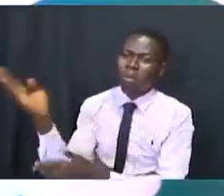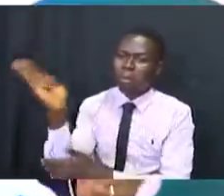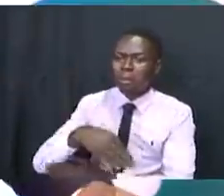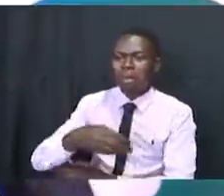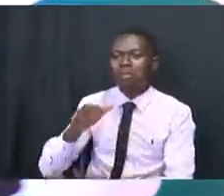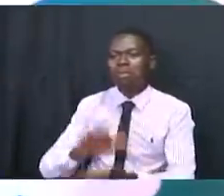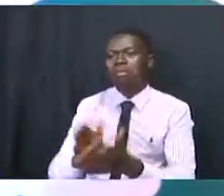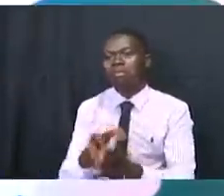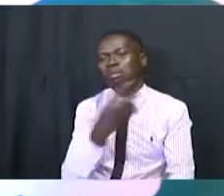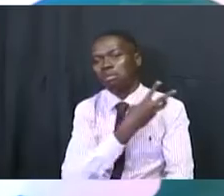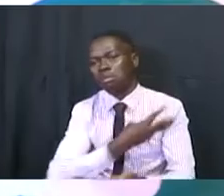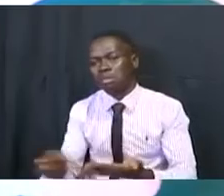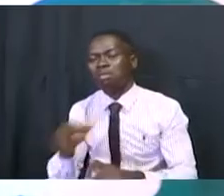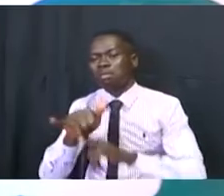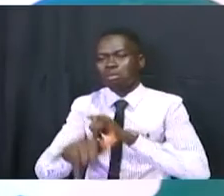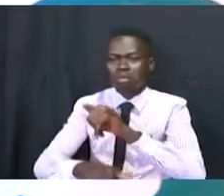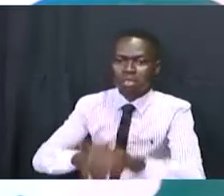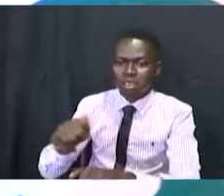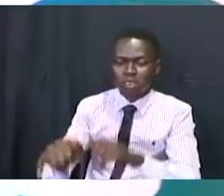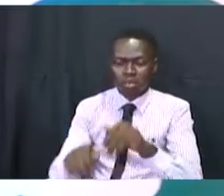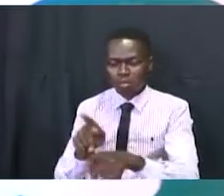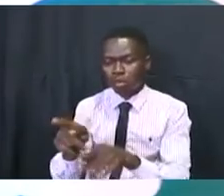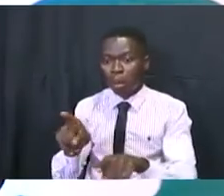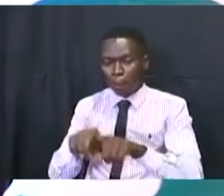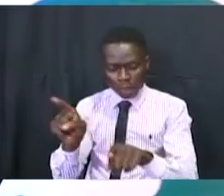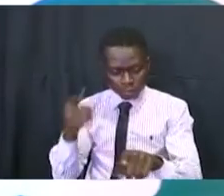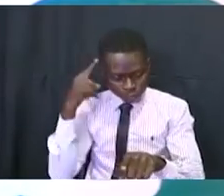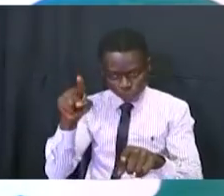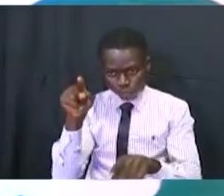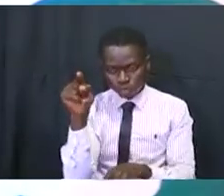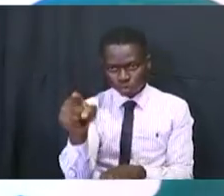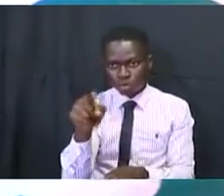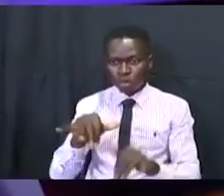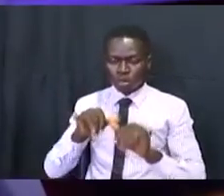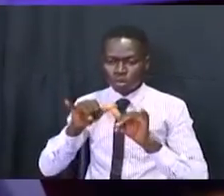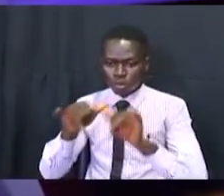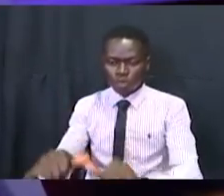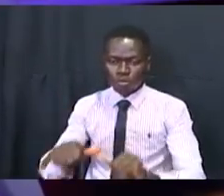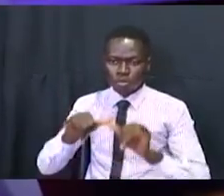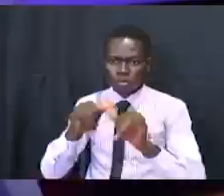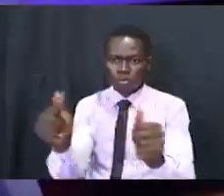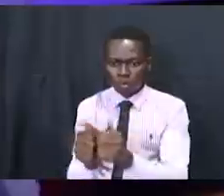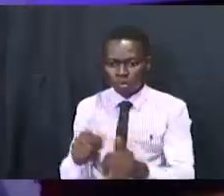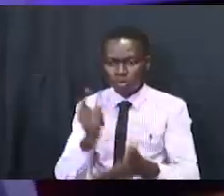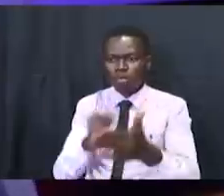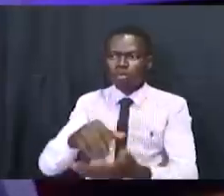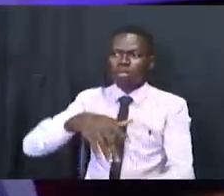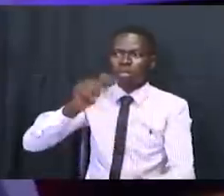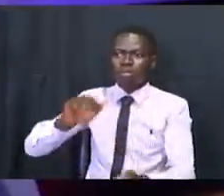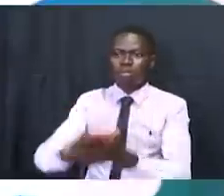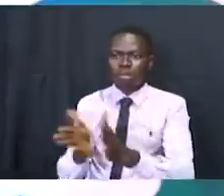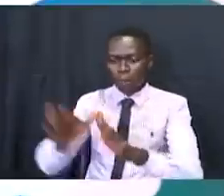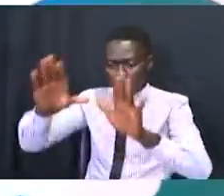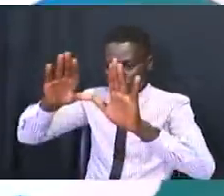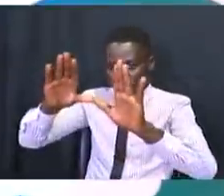deceiving and being deceived. But as for you, continue what you have learned and have become